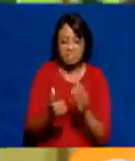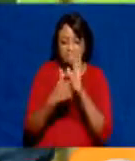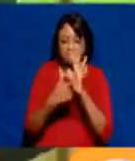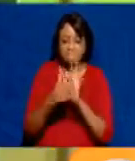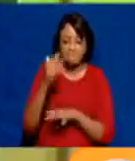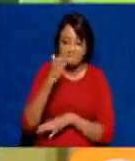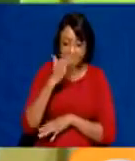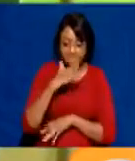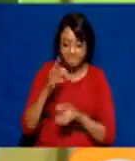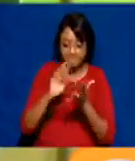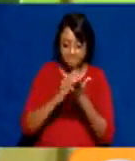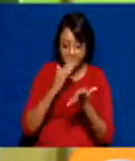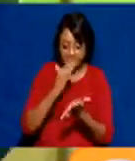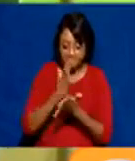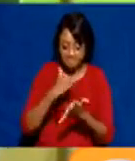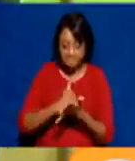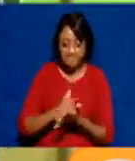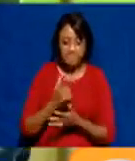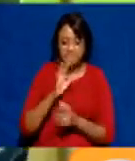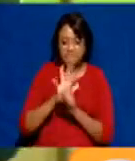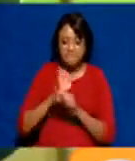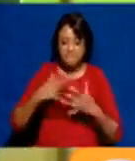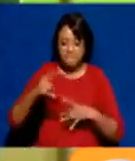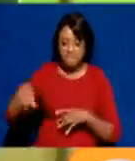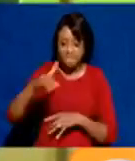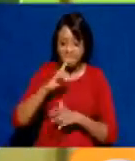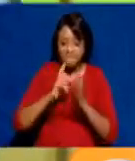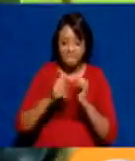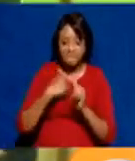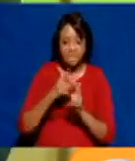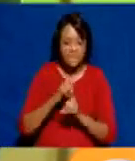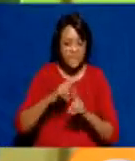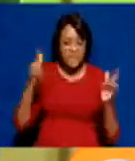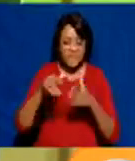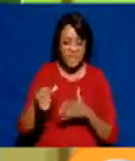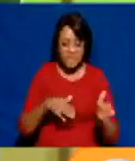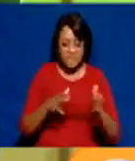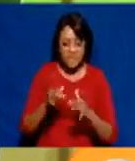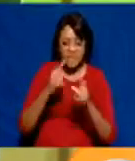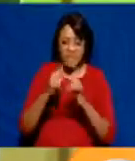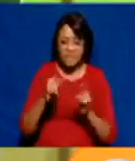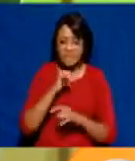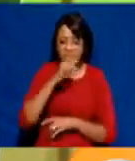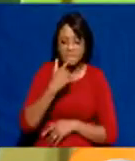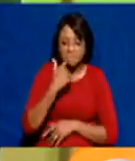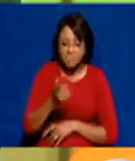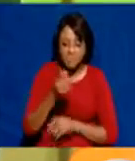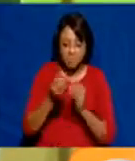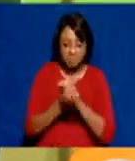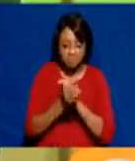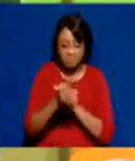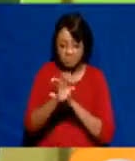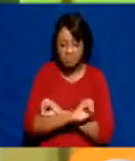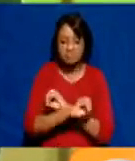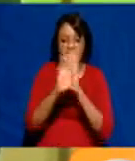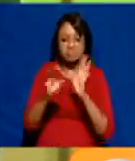lot of the stakeholders here will tell you that there's a lot of waste being generated and there's a big opportunity, but they don't tell you the true picture